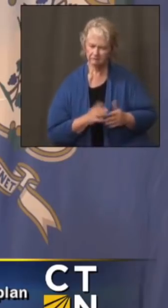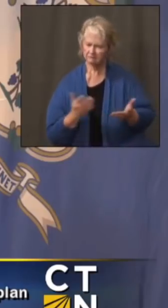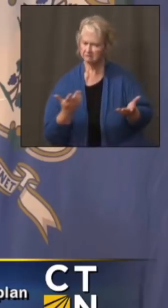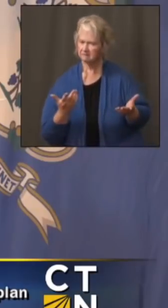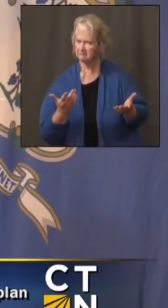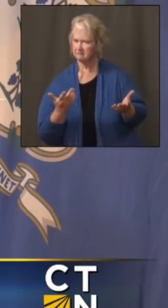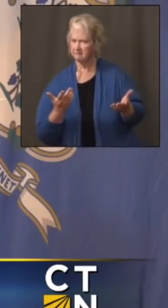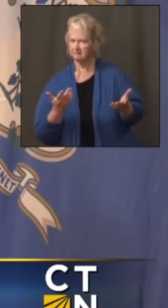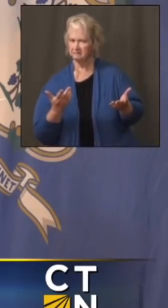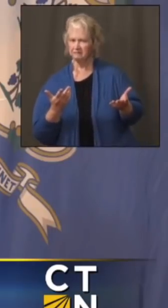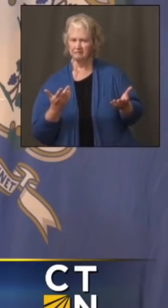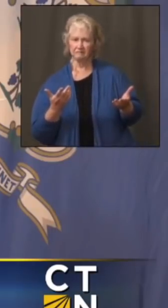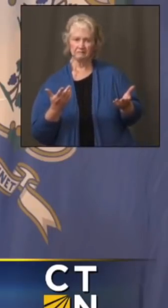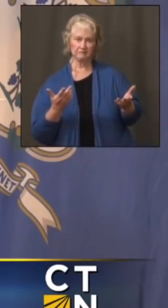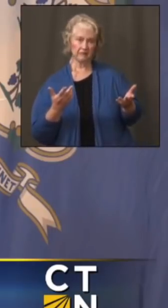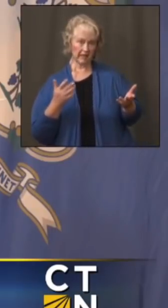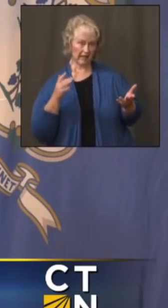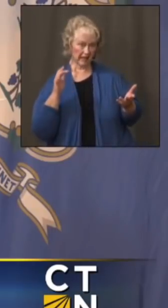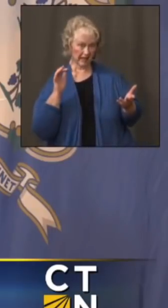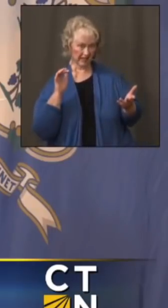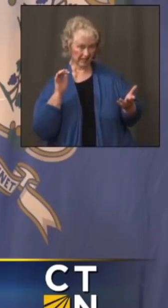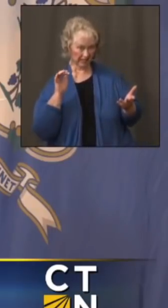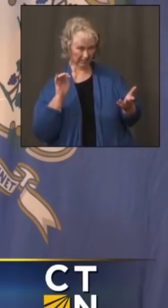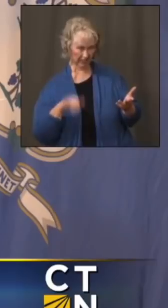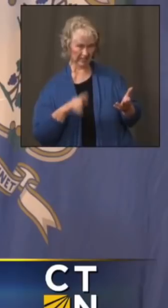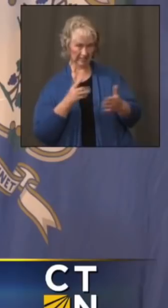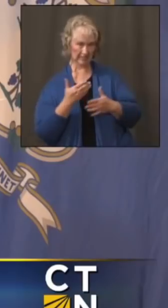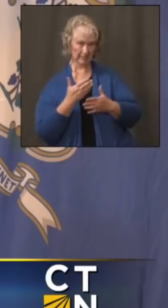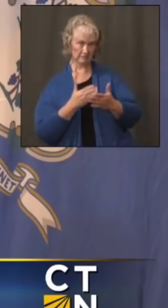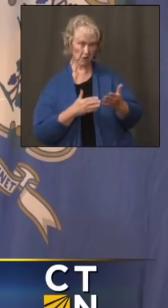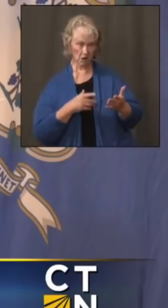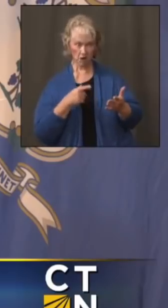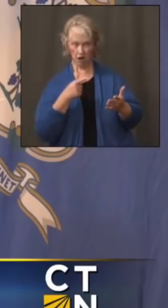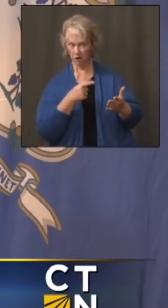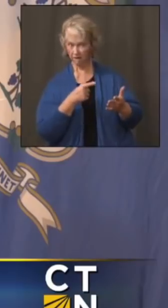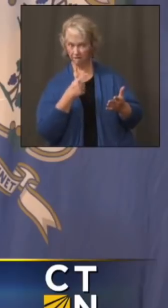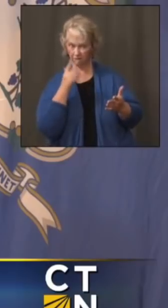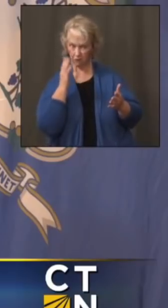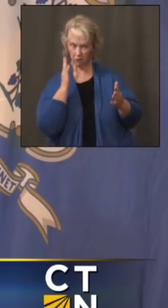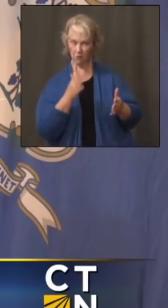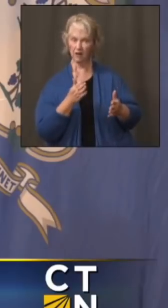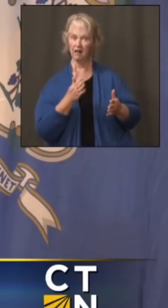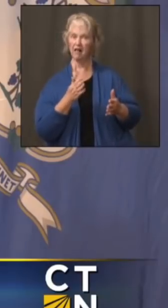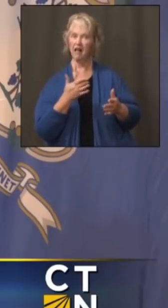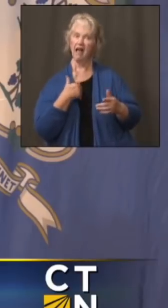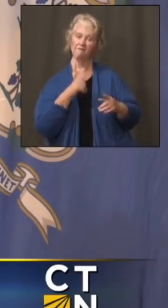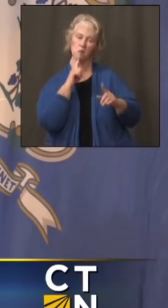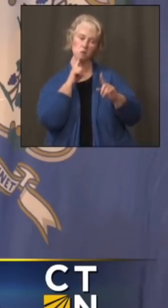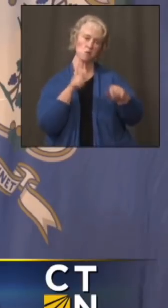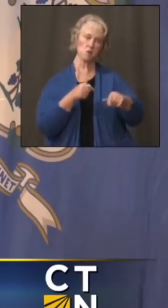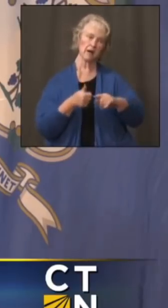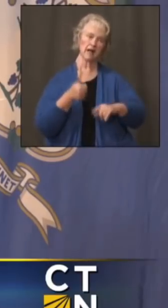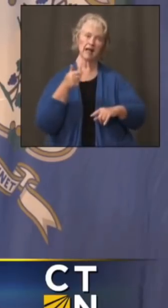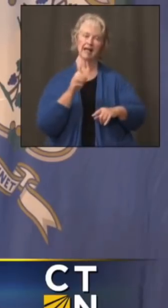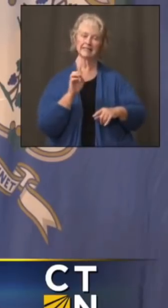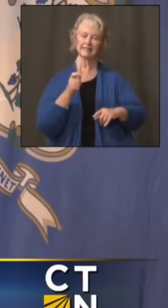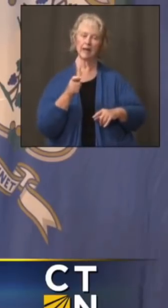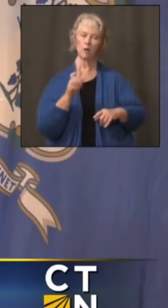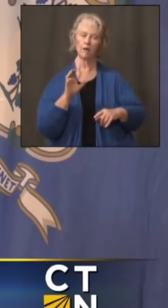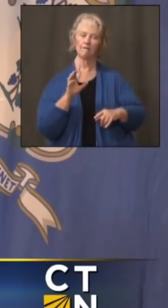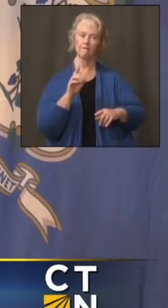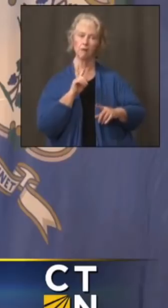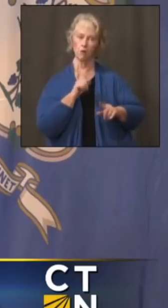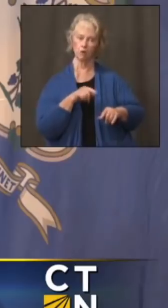a coming executive order if you indeed decide to proceed with this plan? That's right. Right now,